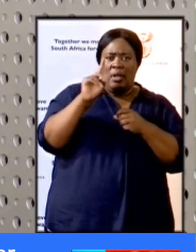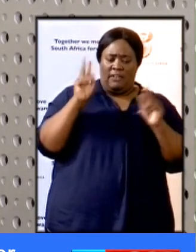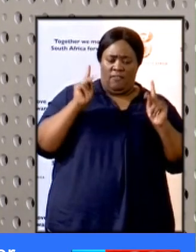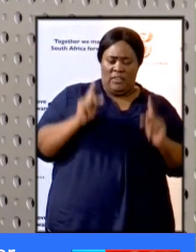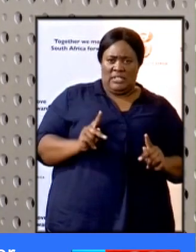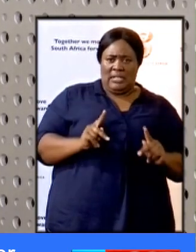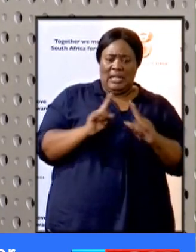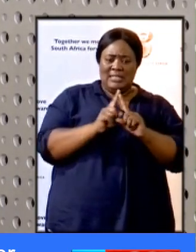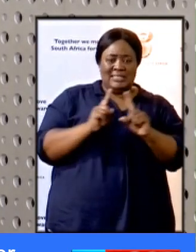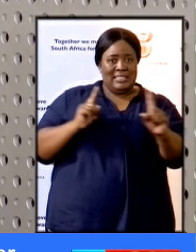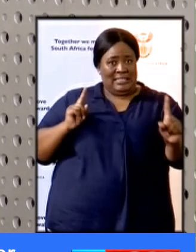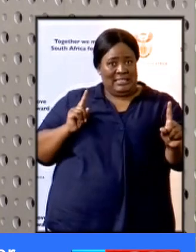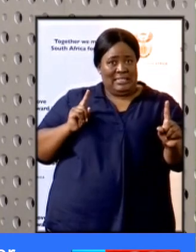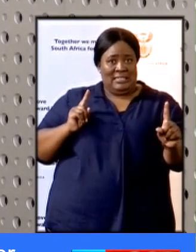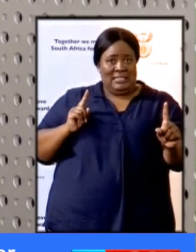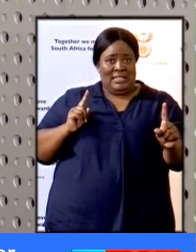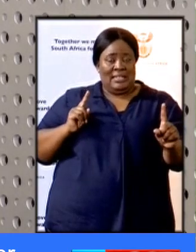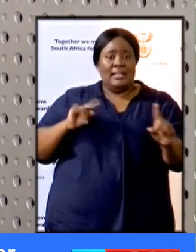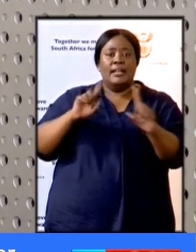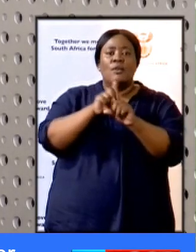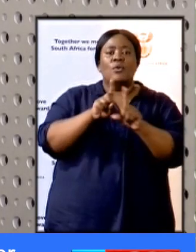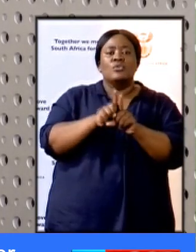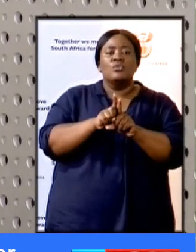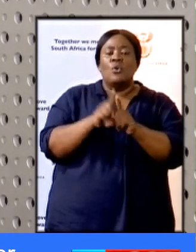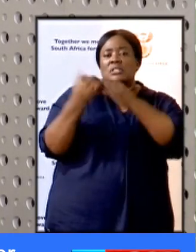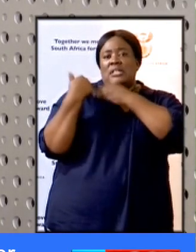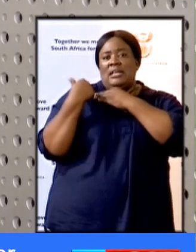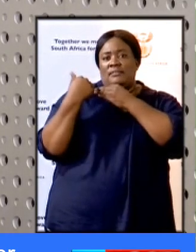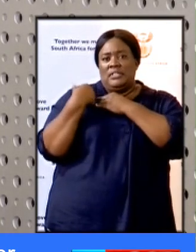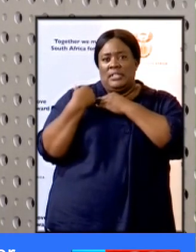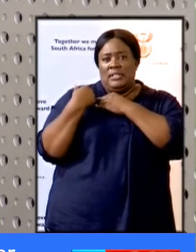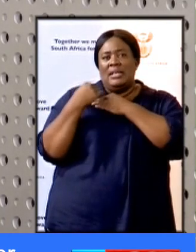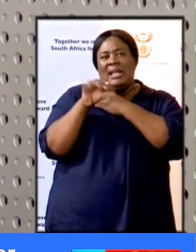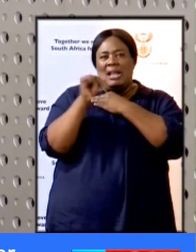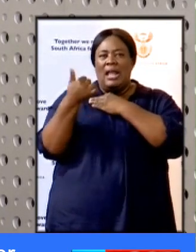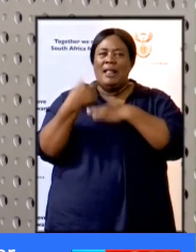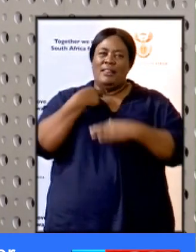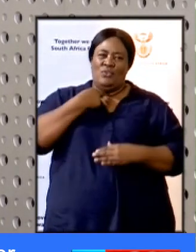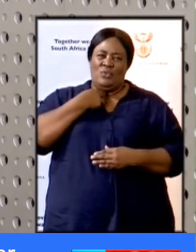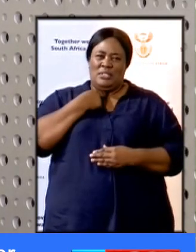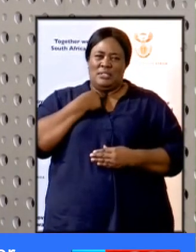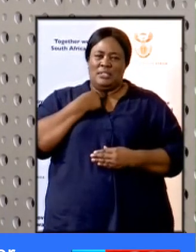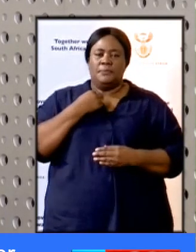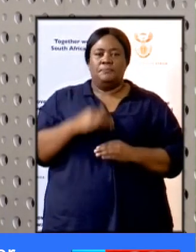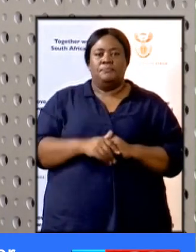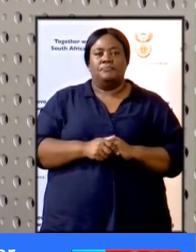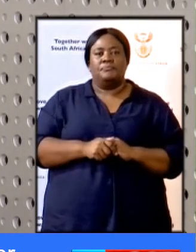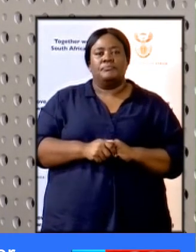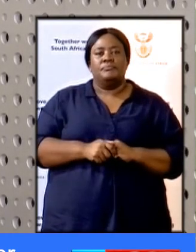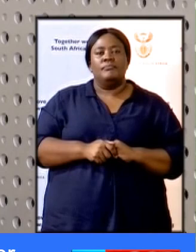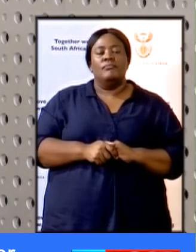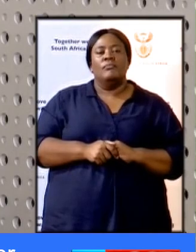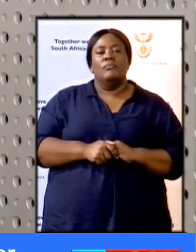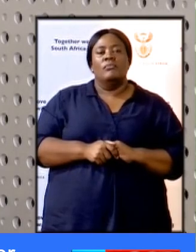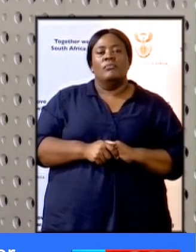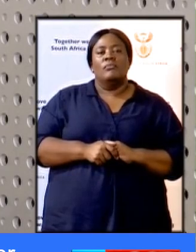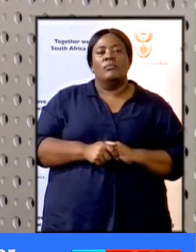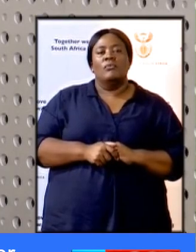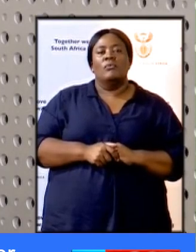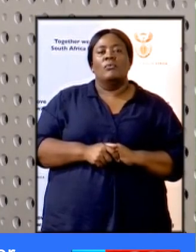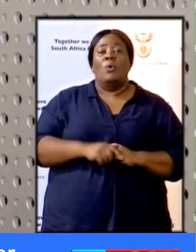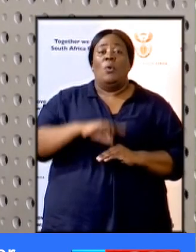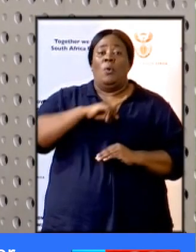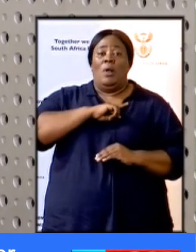distancing, biosafety, and other risks. As a result of highly uncertain and